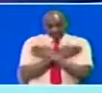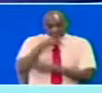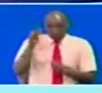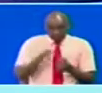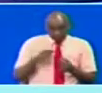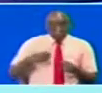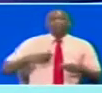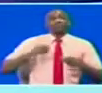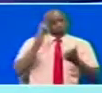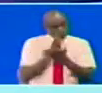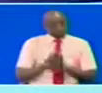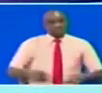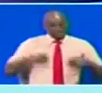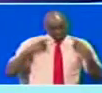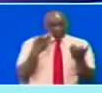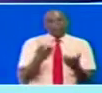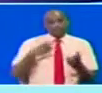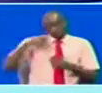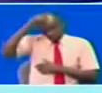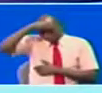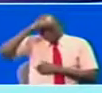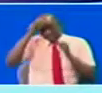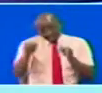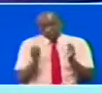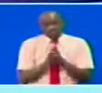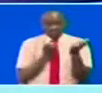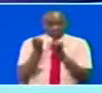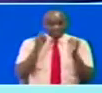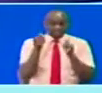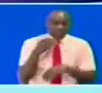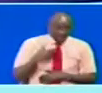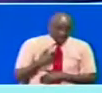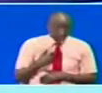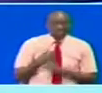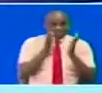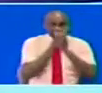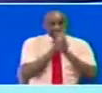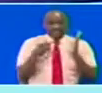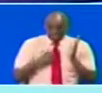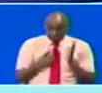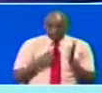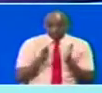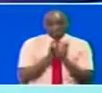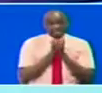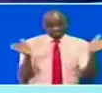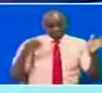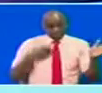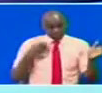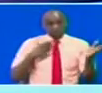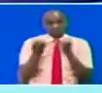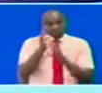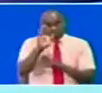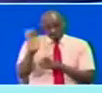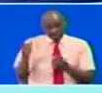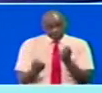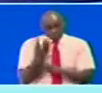real-life experience to young graduates and entrepreneurs with requisite skills and exposure to grow their businesses.